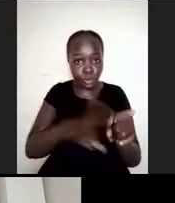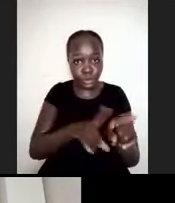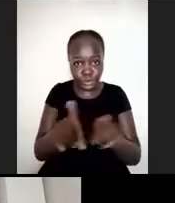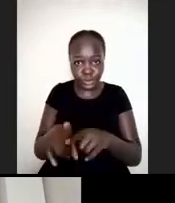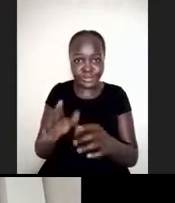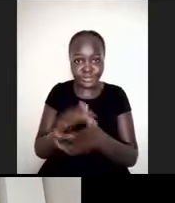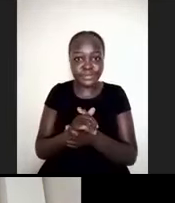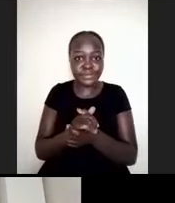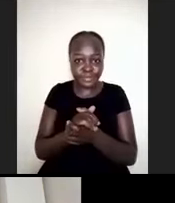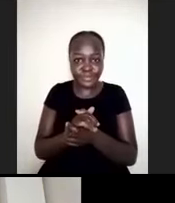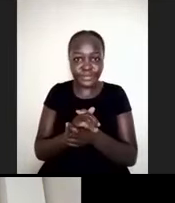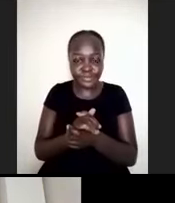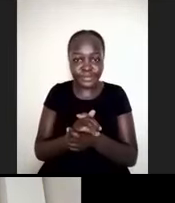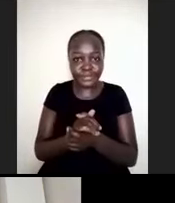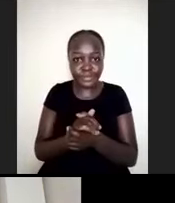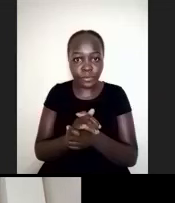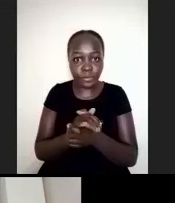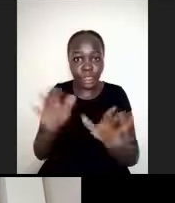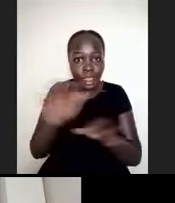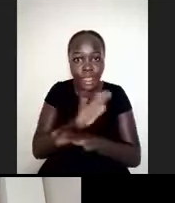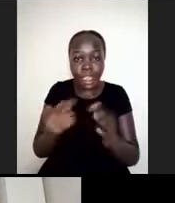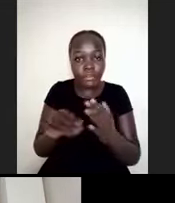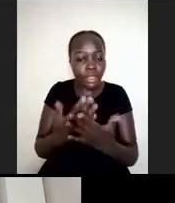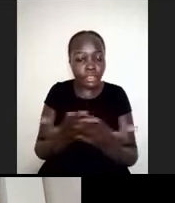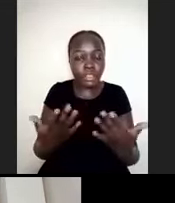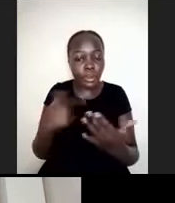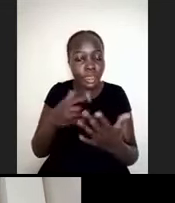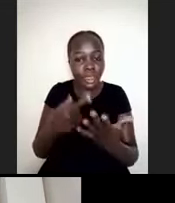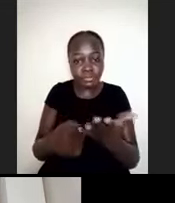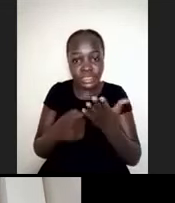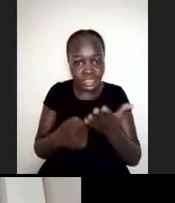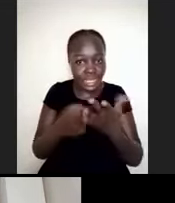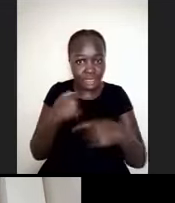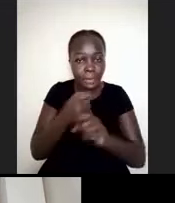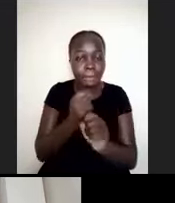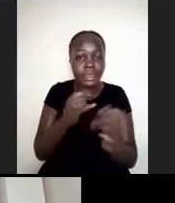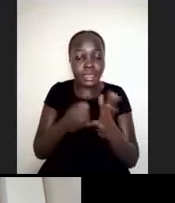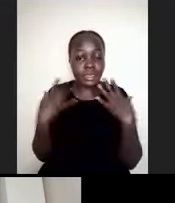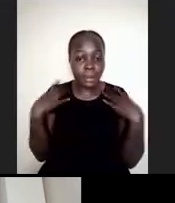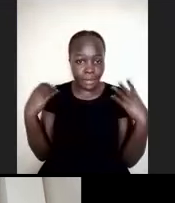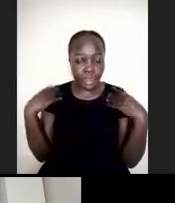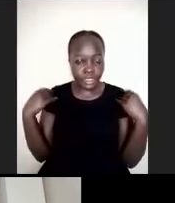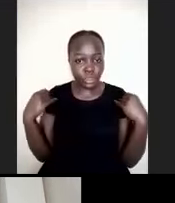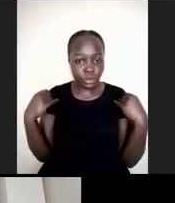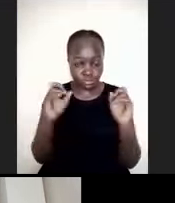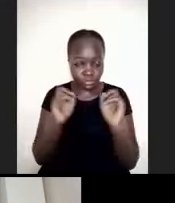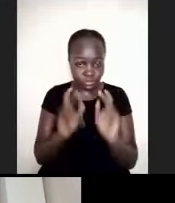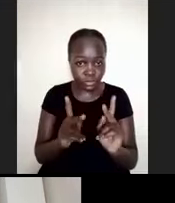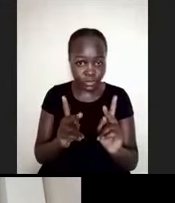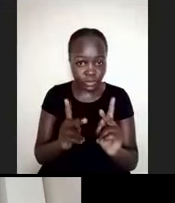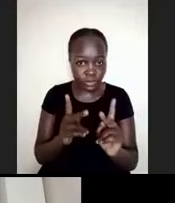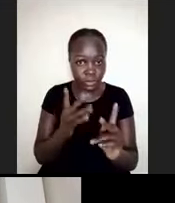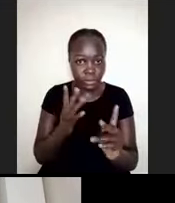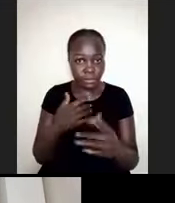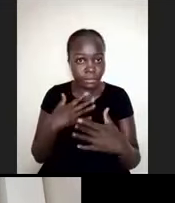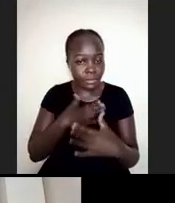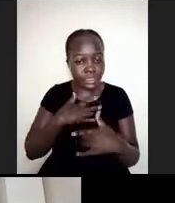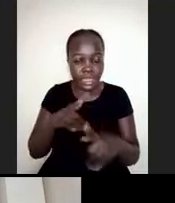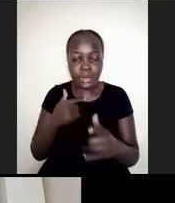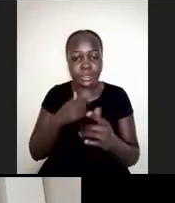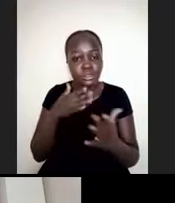And so everything we have discussed, make it practical for them. So let me stop here. God bless